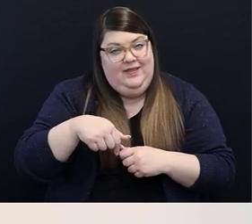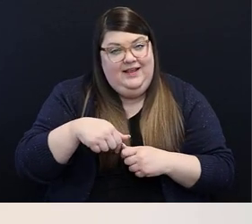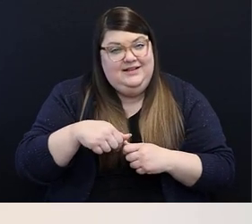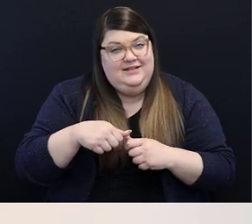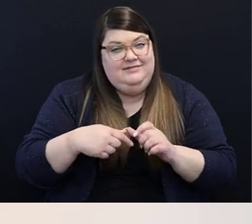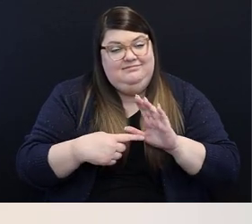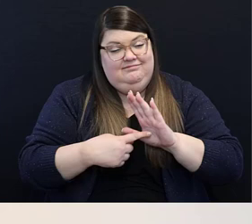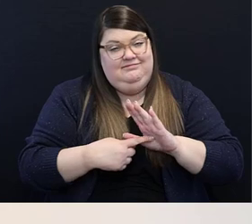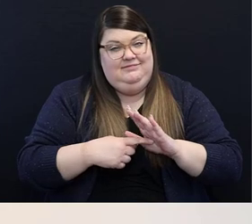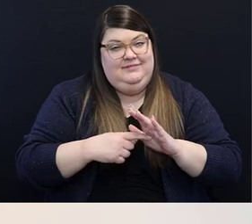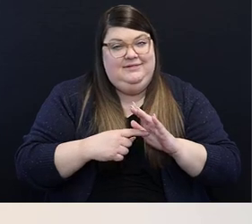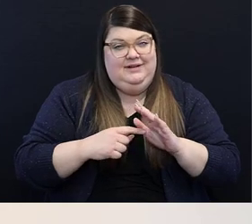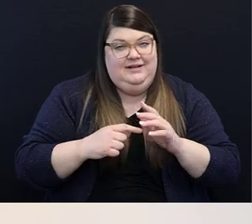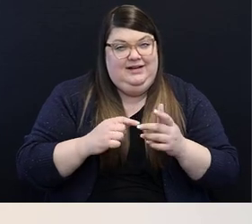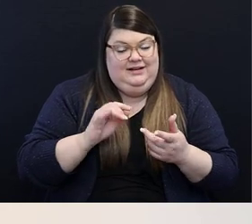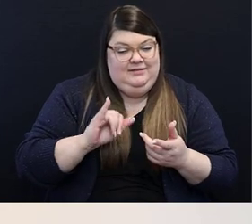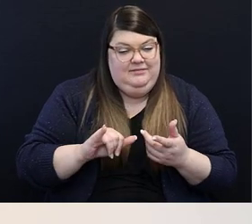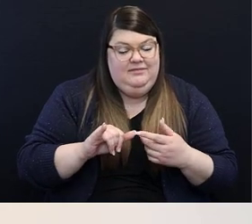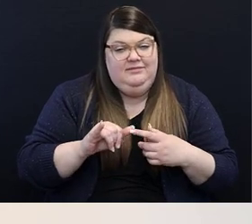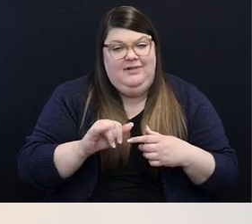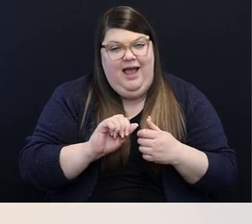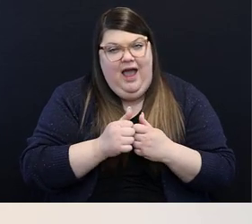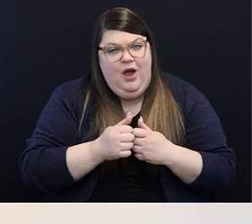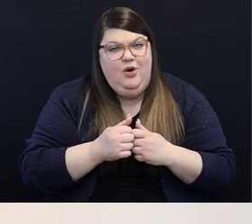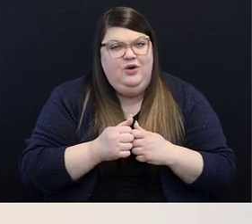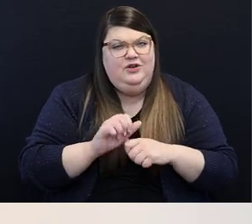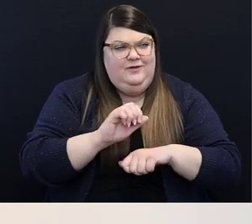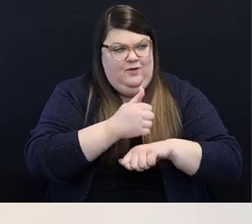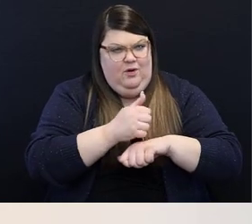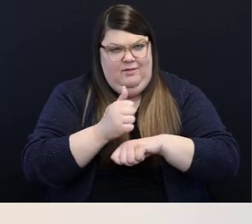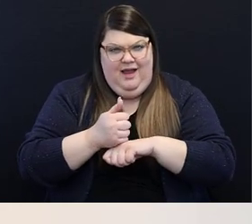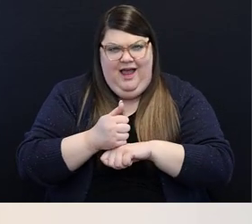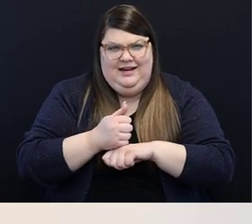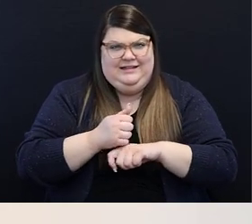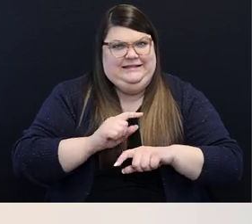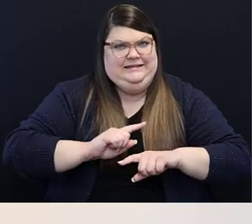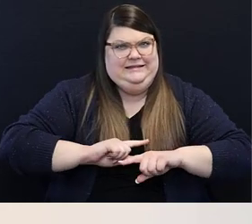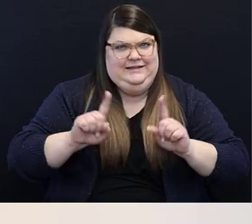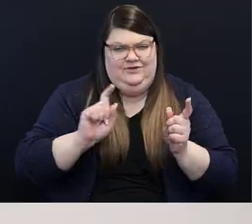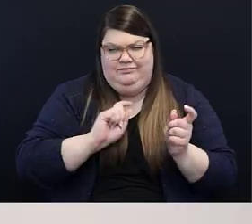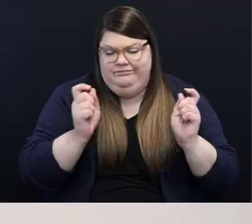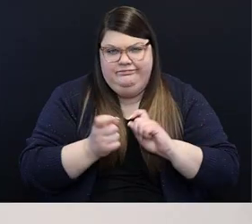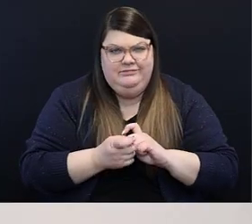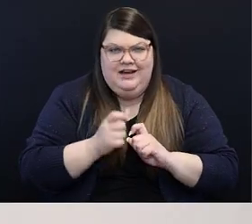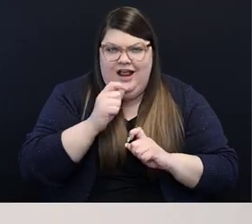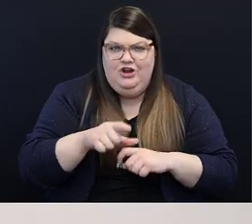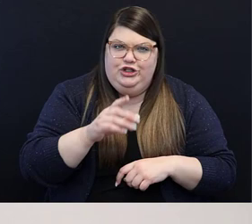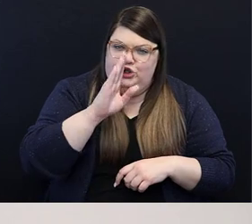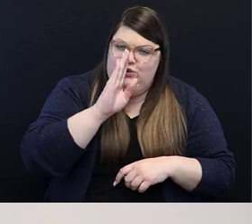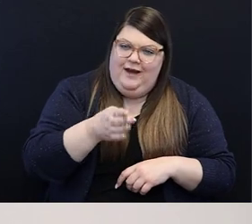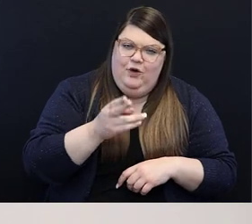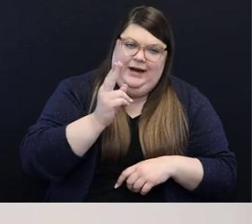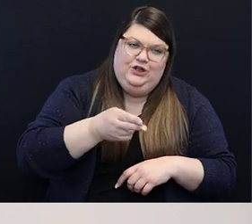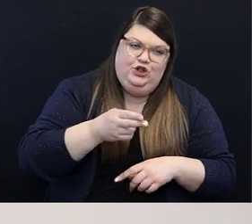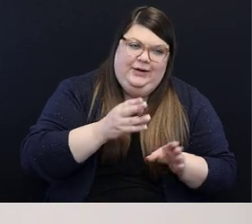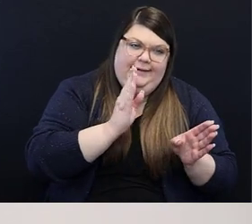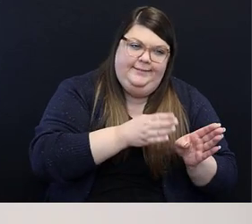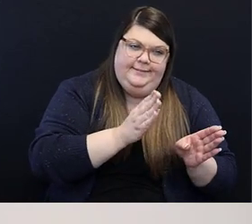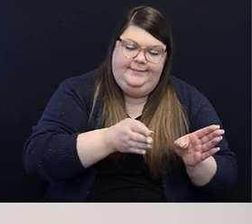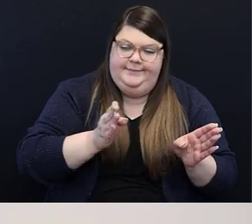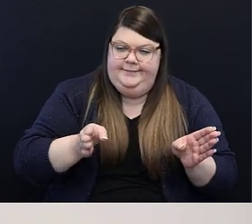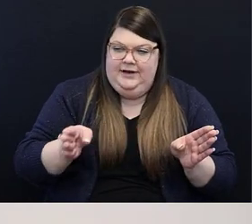how to subvert this format of the survey exhibition and not have it be just a straightforward history, just knowing that your process is